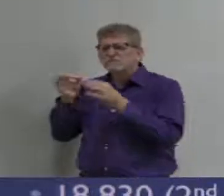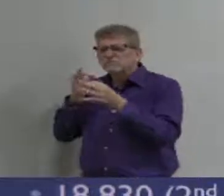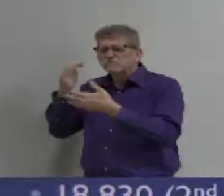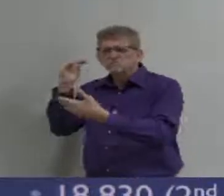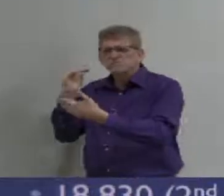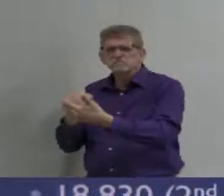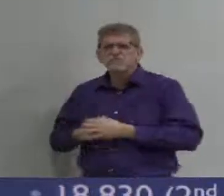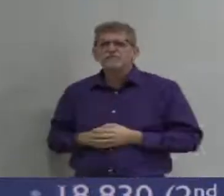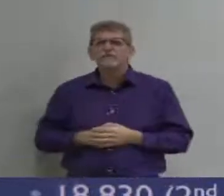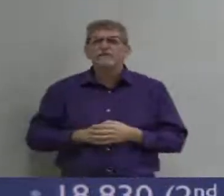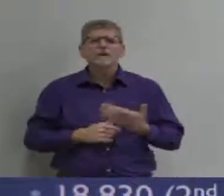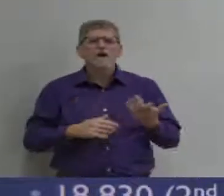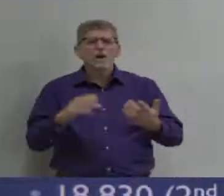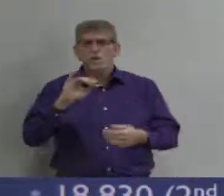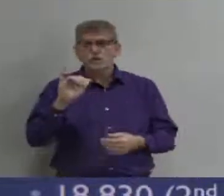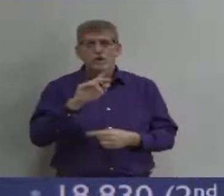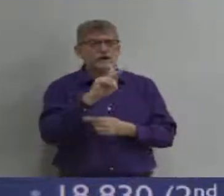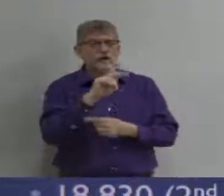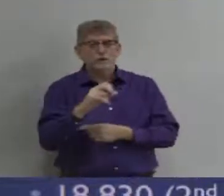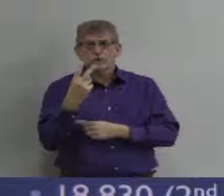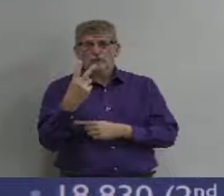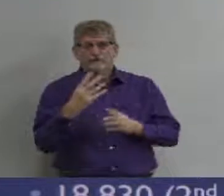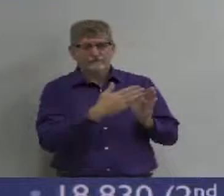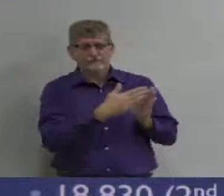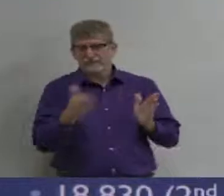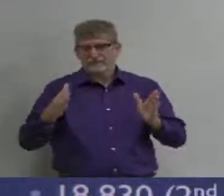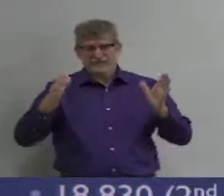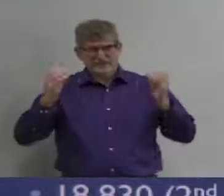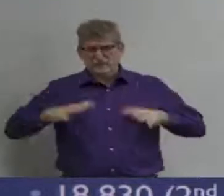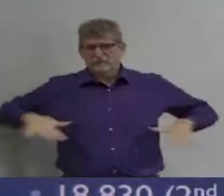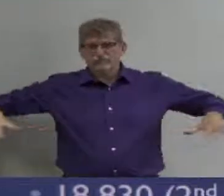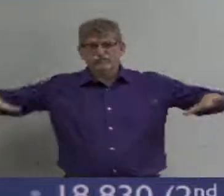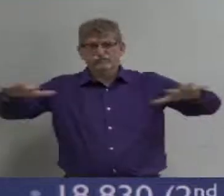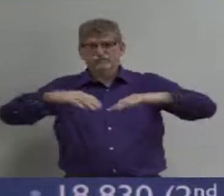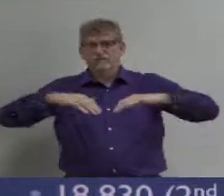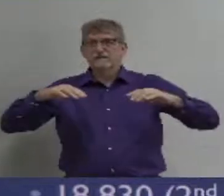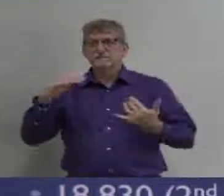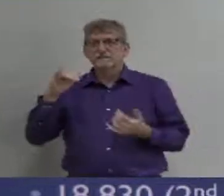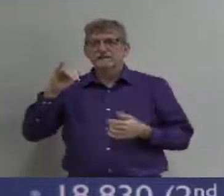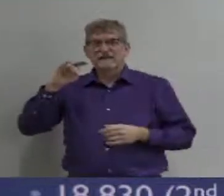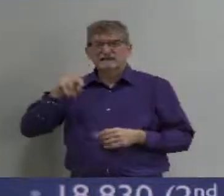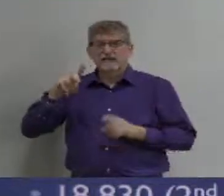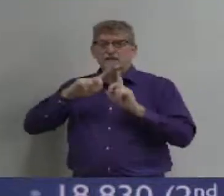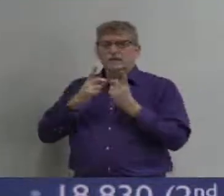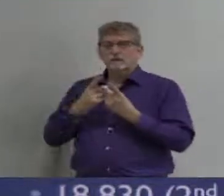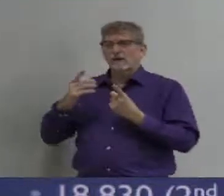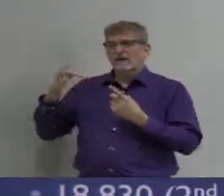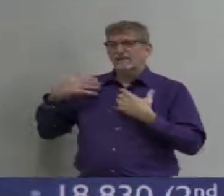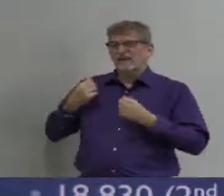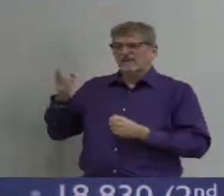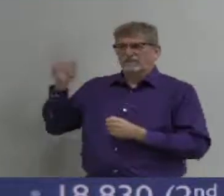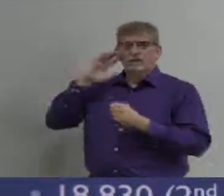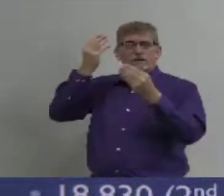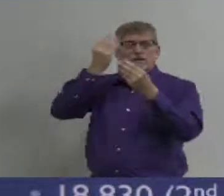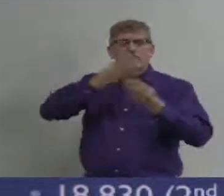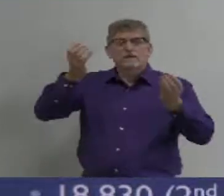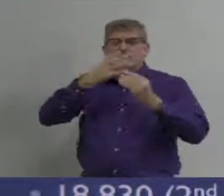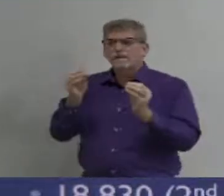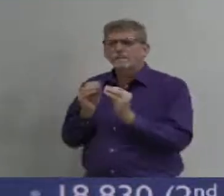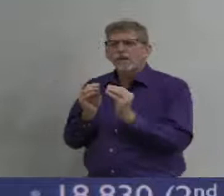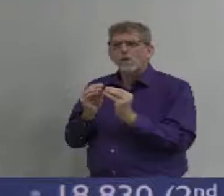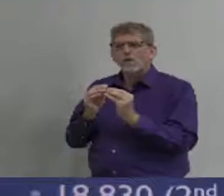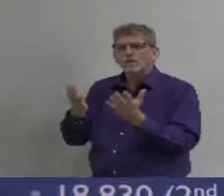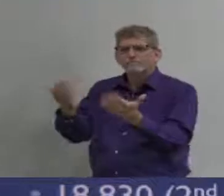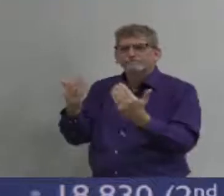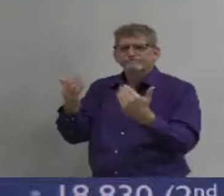staff. The Indiana Department of Health will be expanding criteria further in the near future,